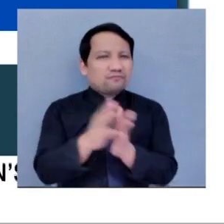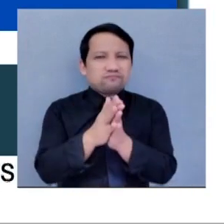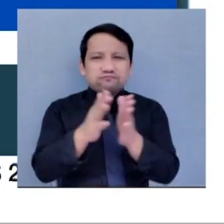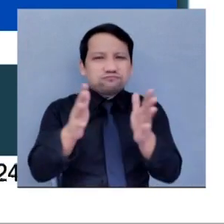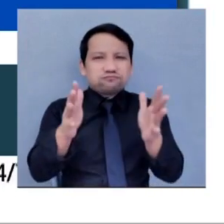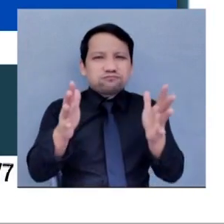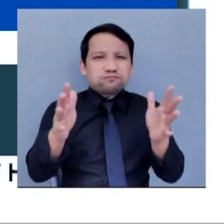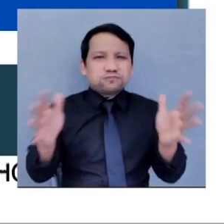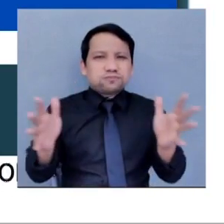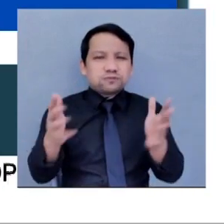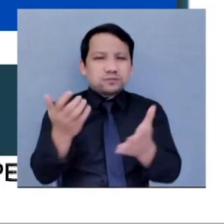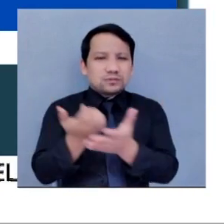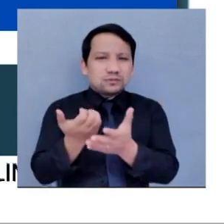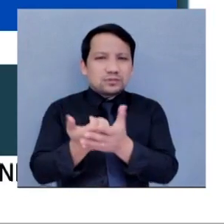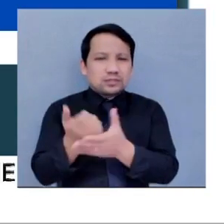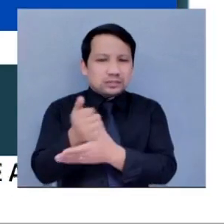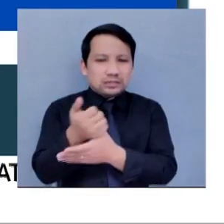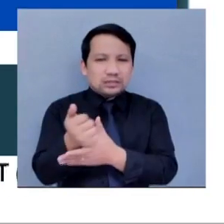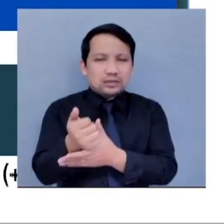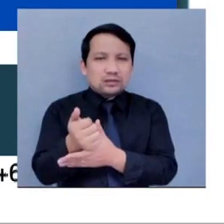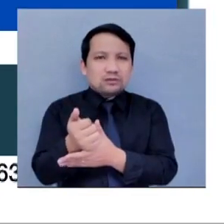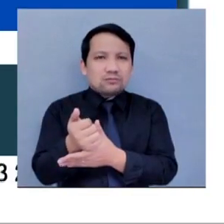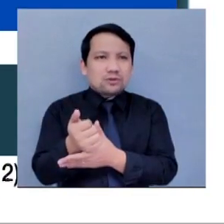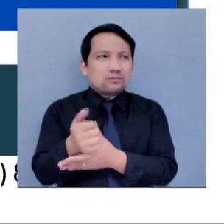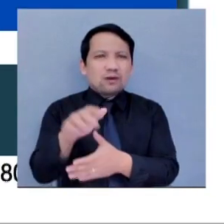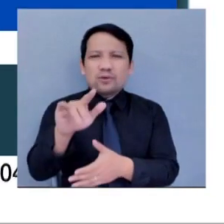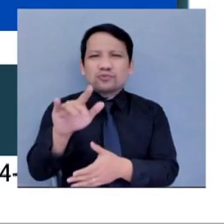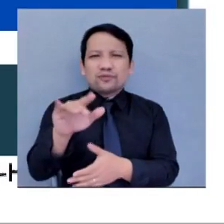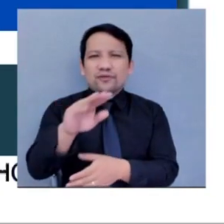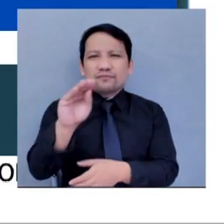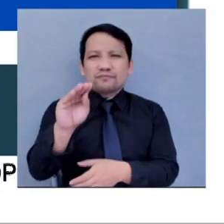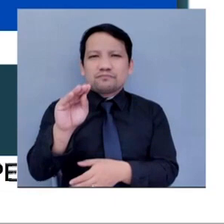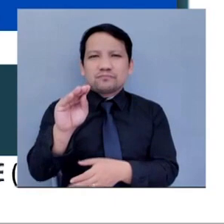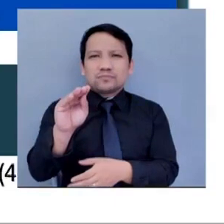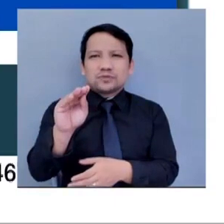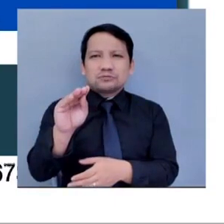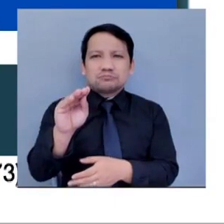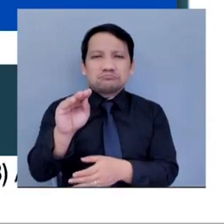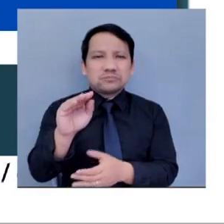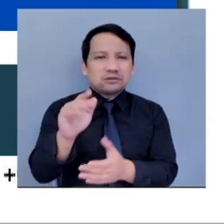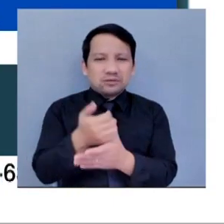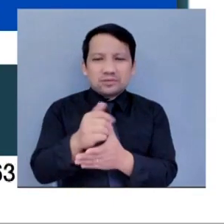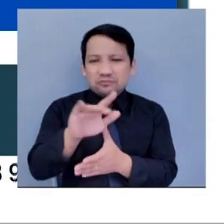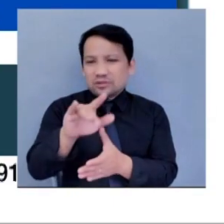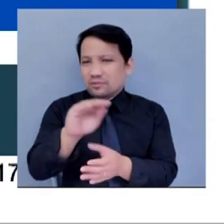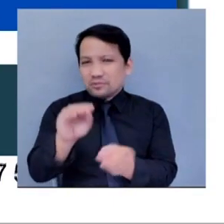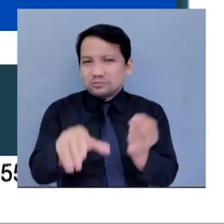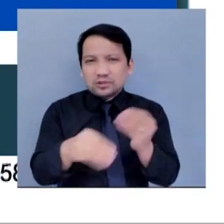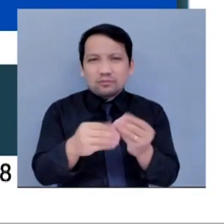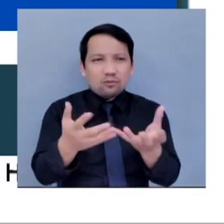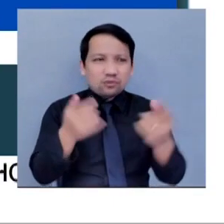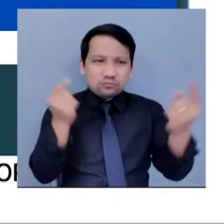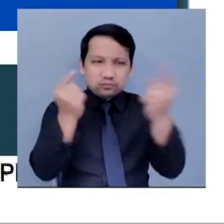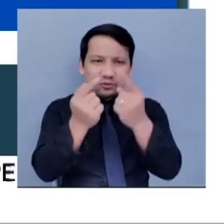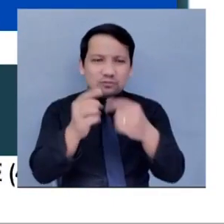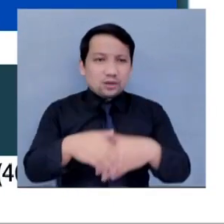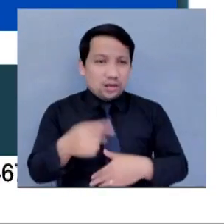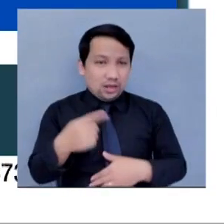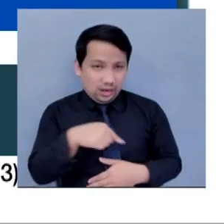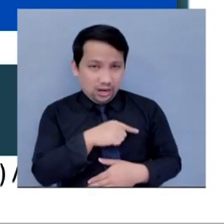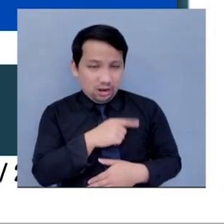And the average age is 25, so relatively young population. And we already reached a demographic sweet